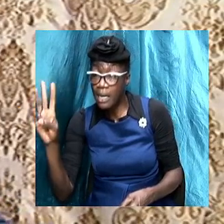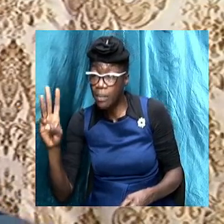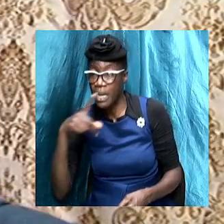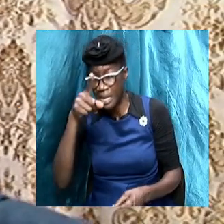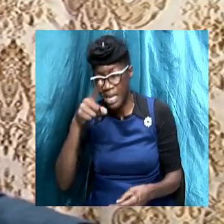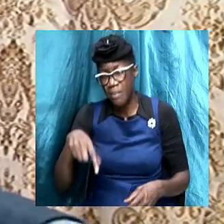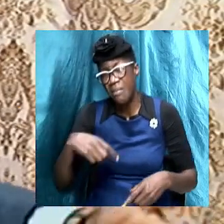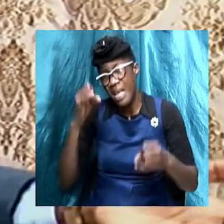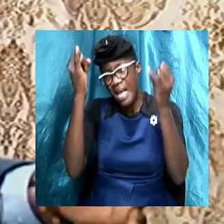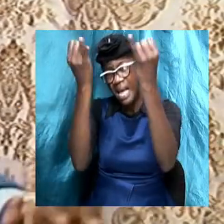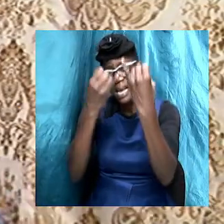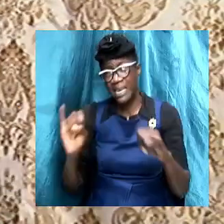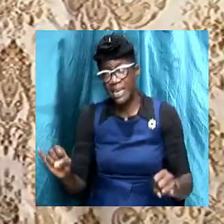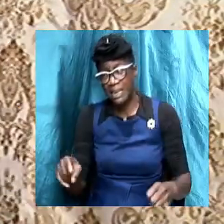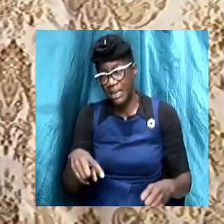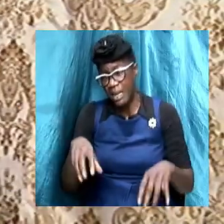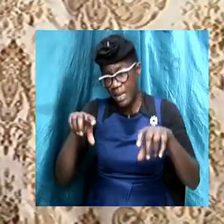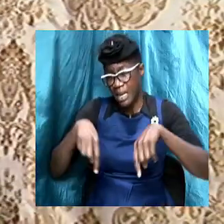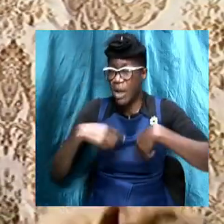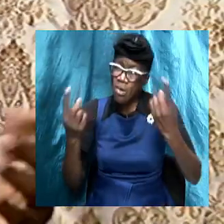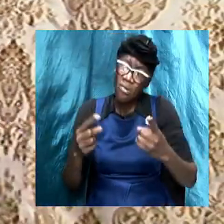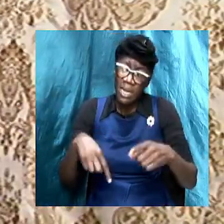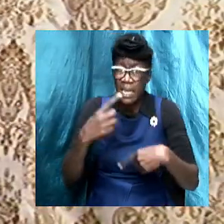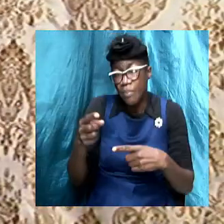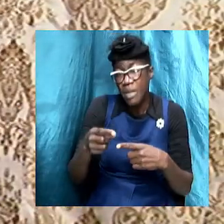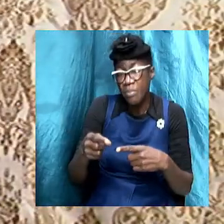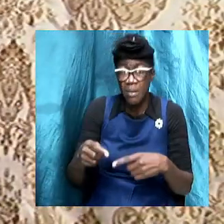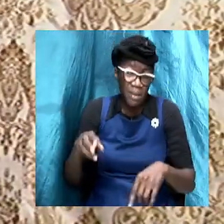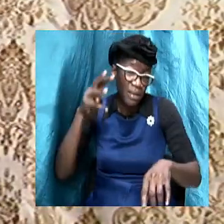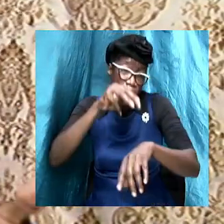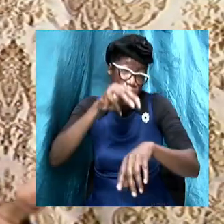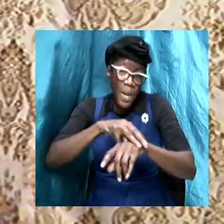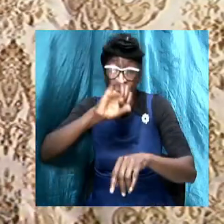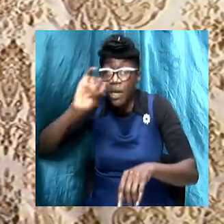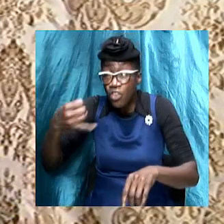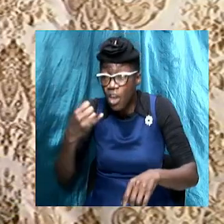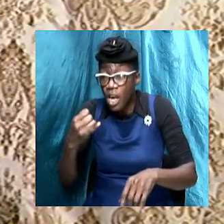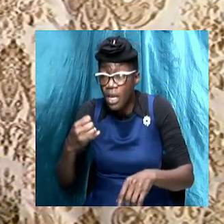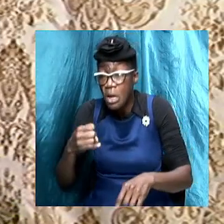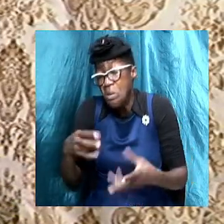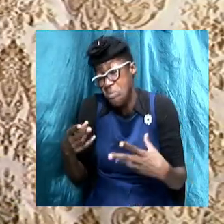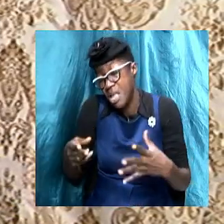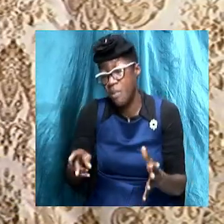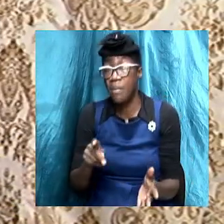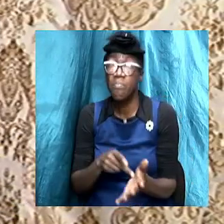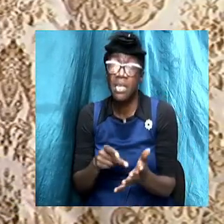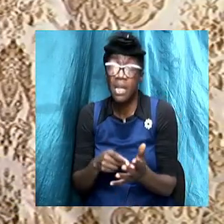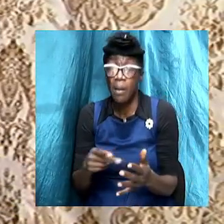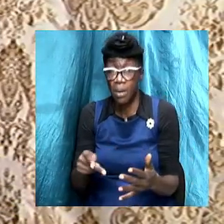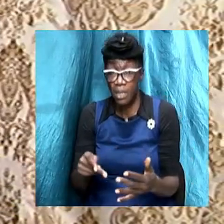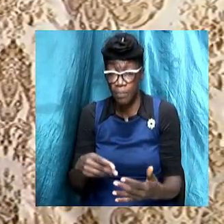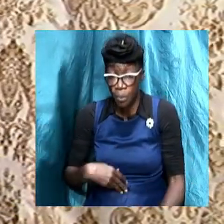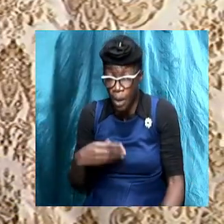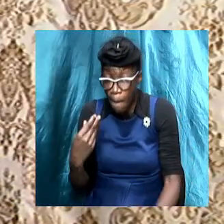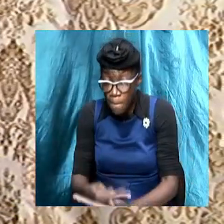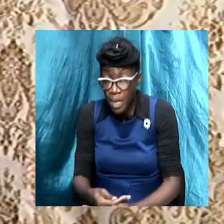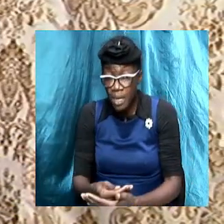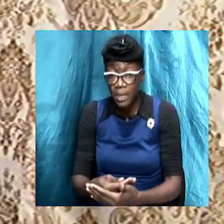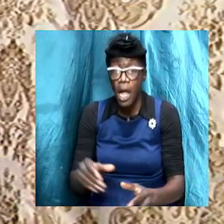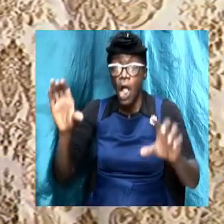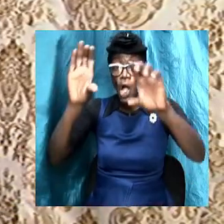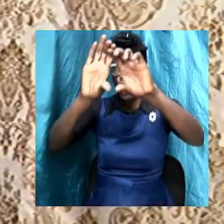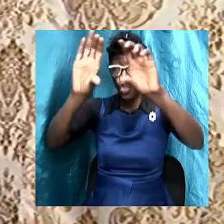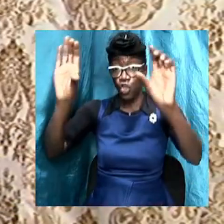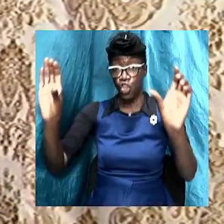and tell people I am Mark John or I am Peter. But on my birth certificate, my name is Andrew, because